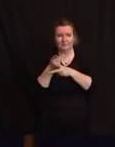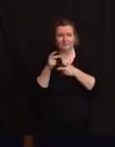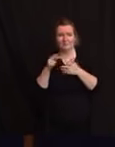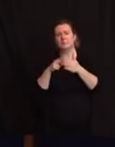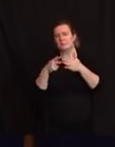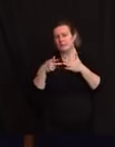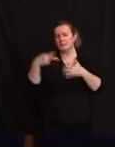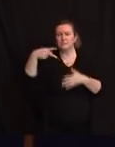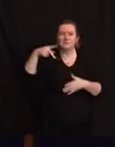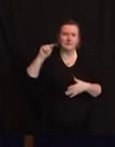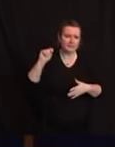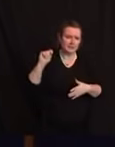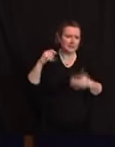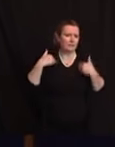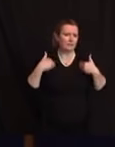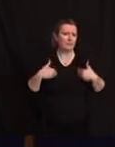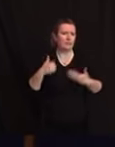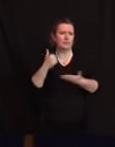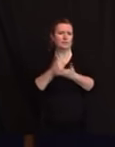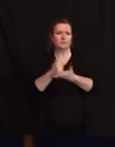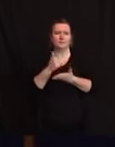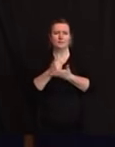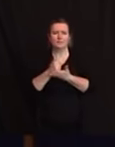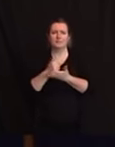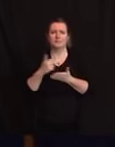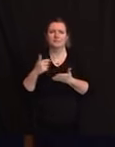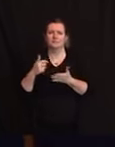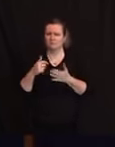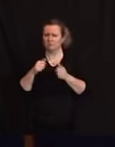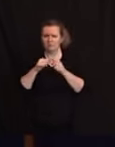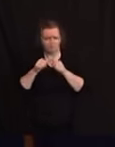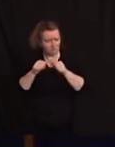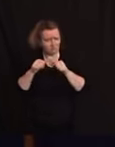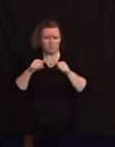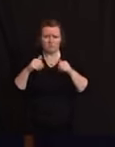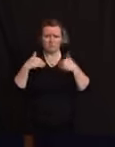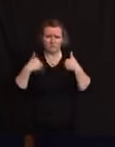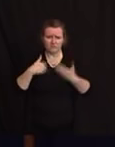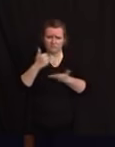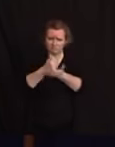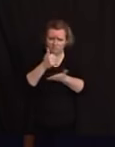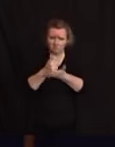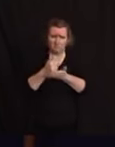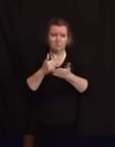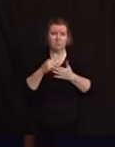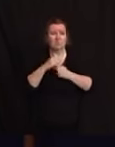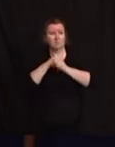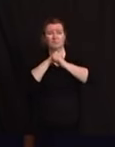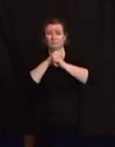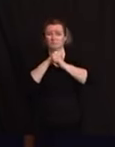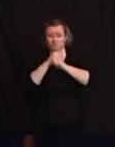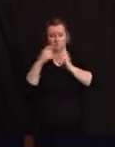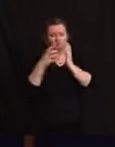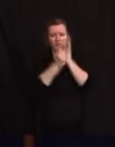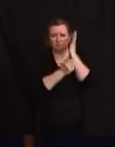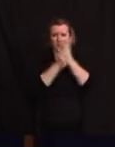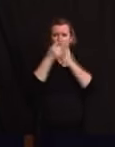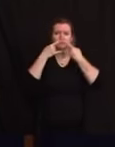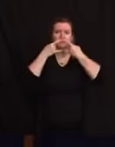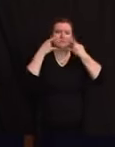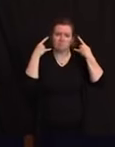We encourage that to continue taking place as long as protective personal equipment can